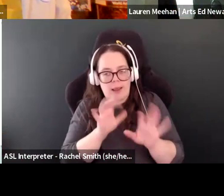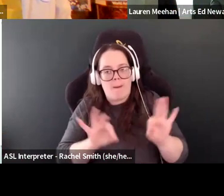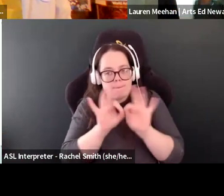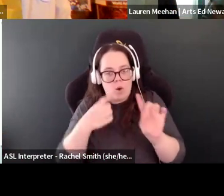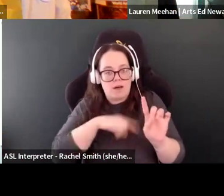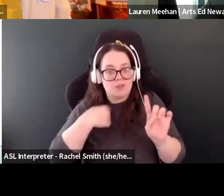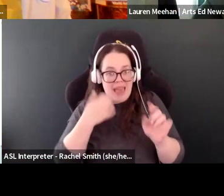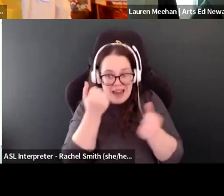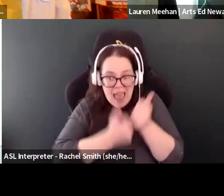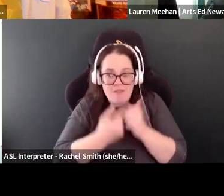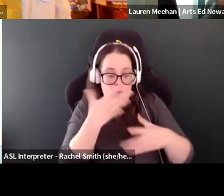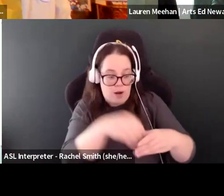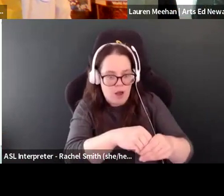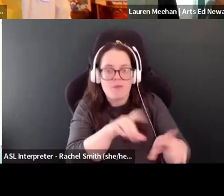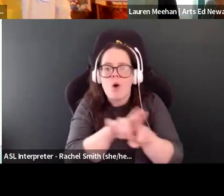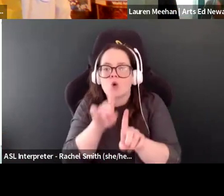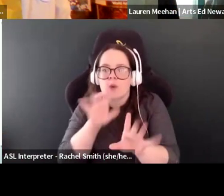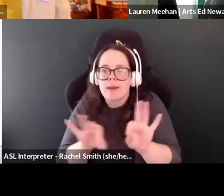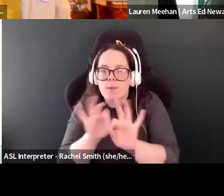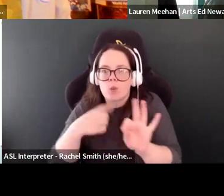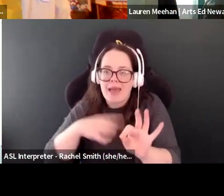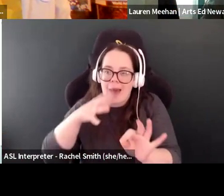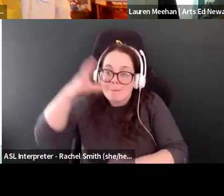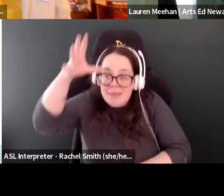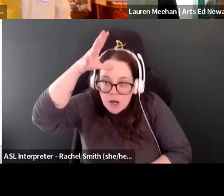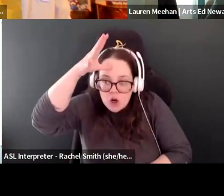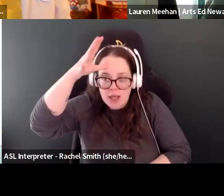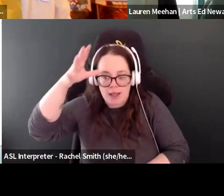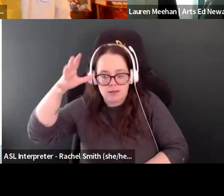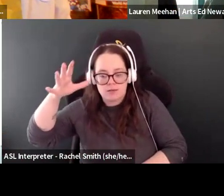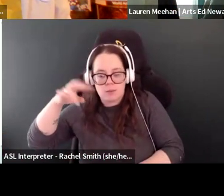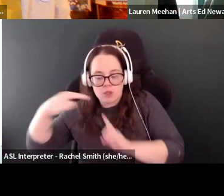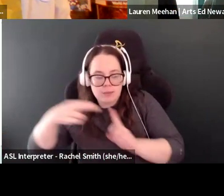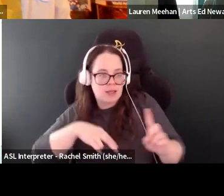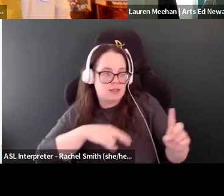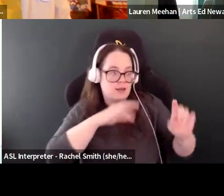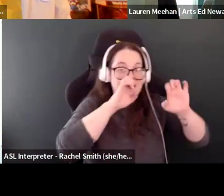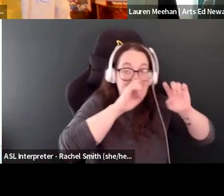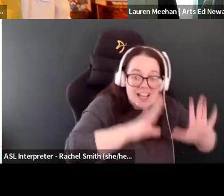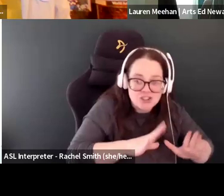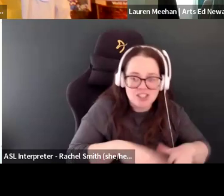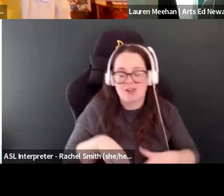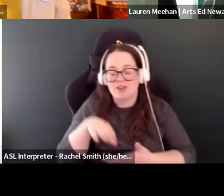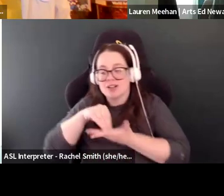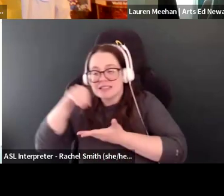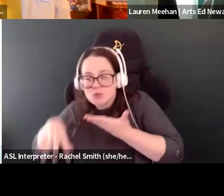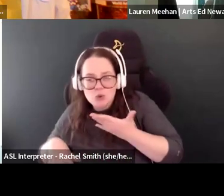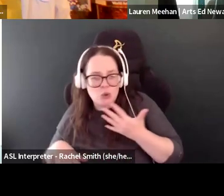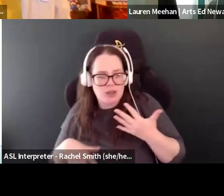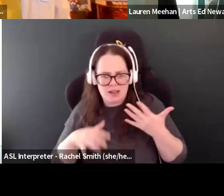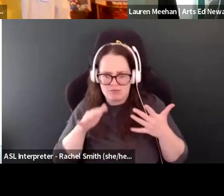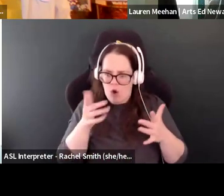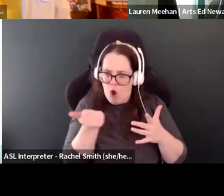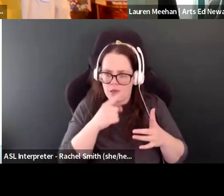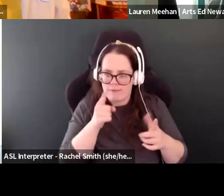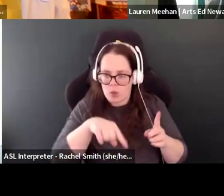but also that we had parent voice, that we had an educator voice, that we had student voice. And so what comes with that